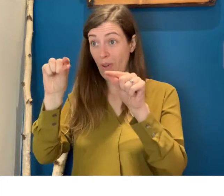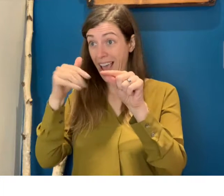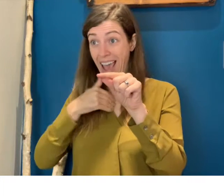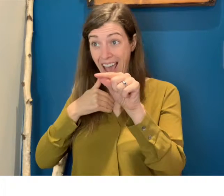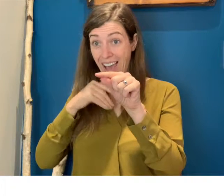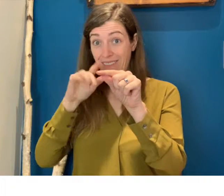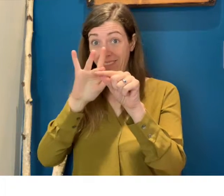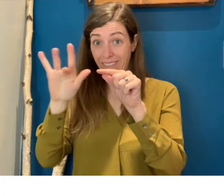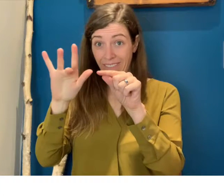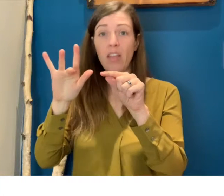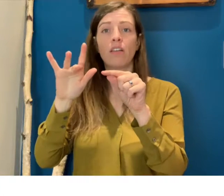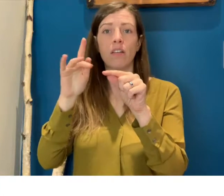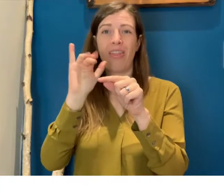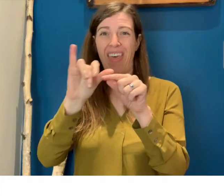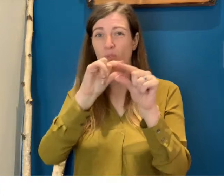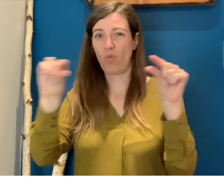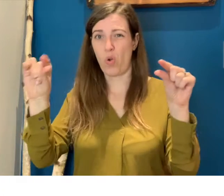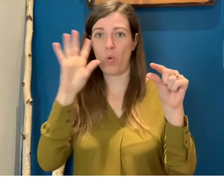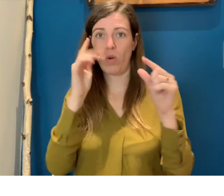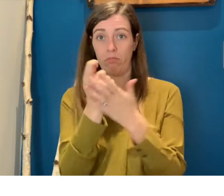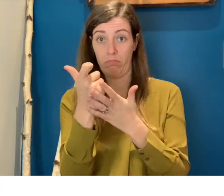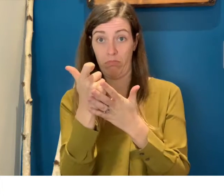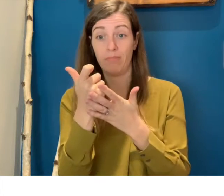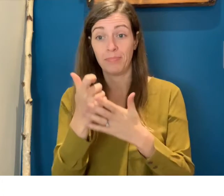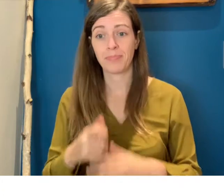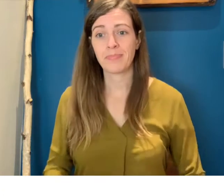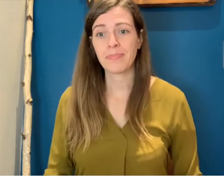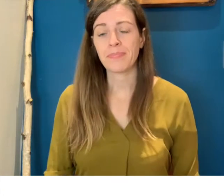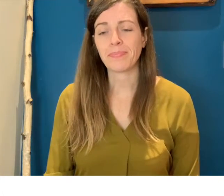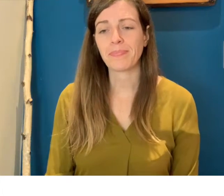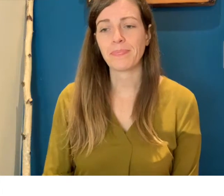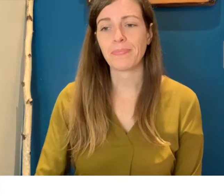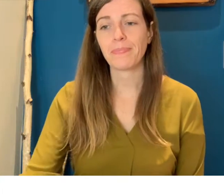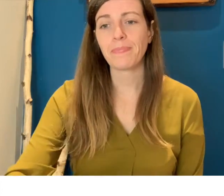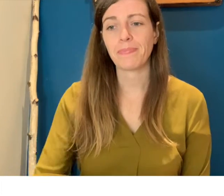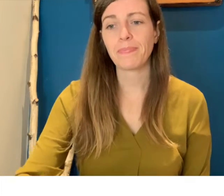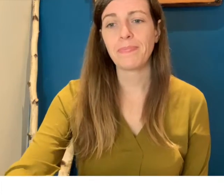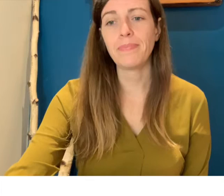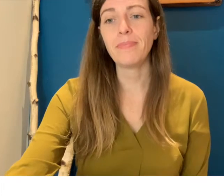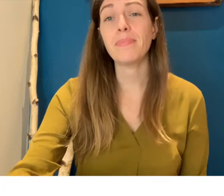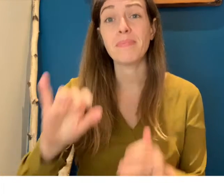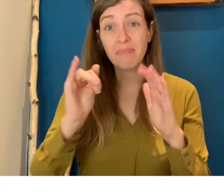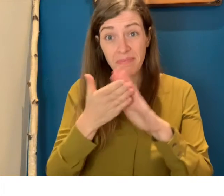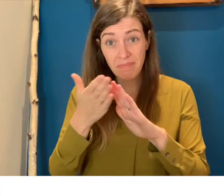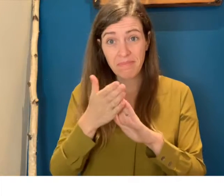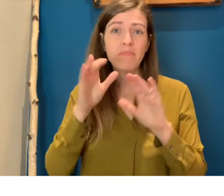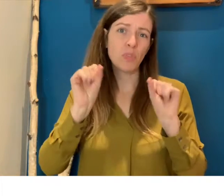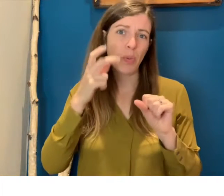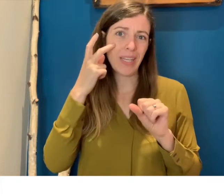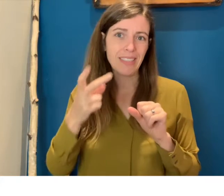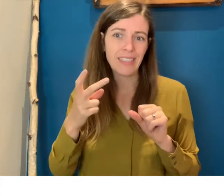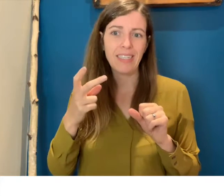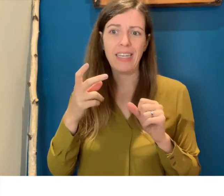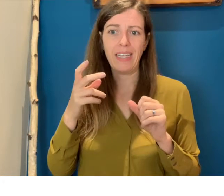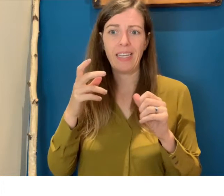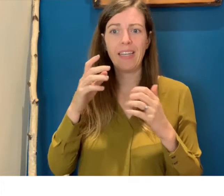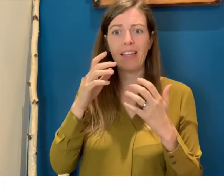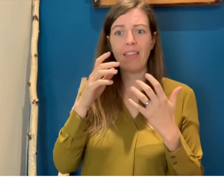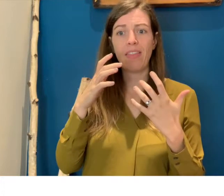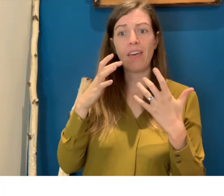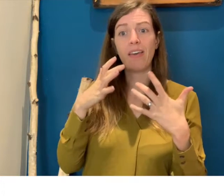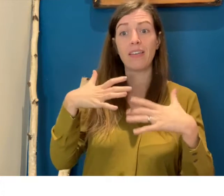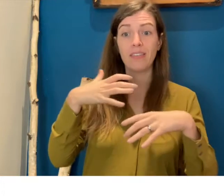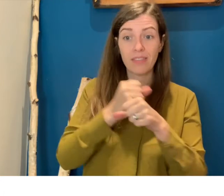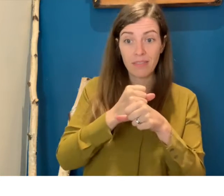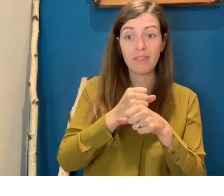function will take any row that has missing data and remove the entire row. And if I run